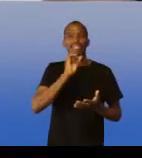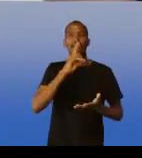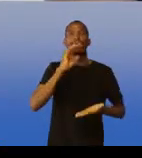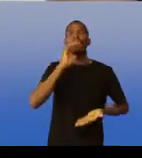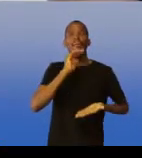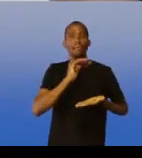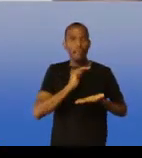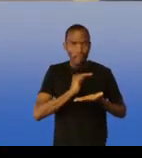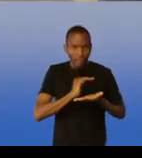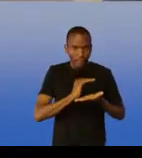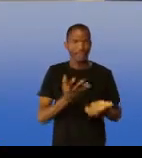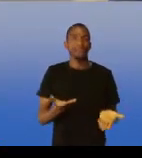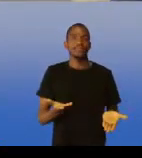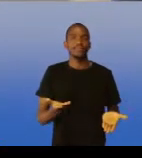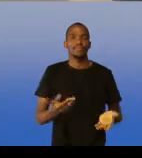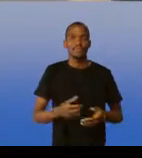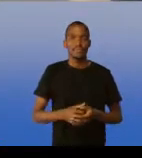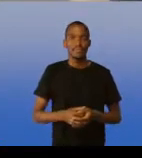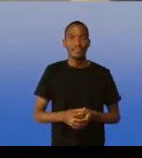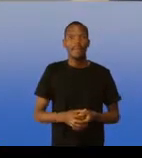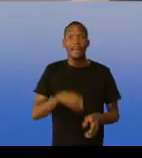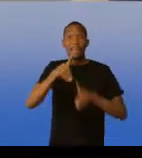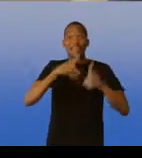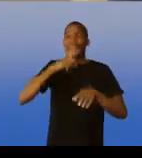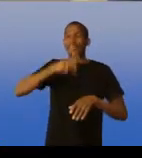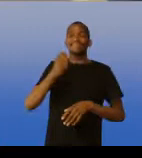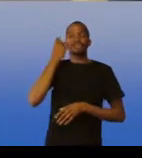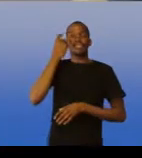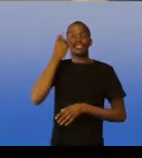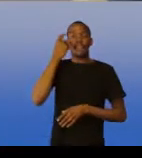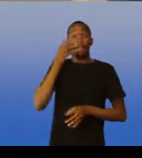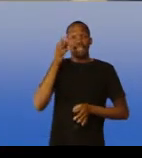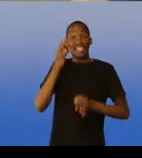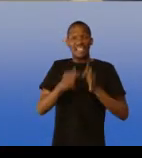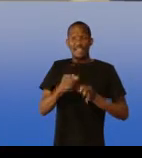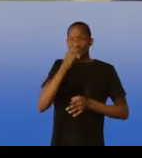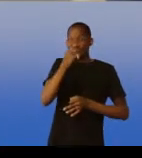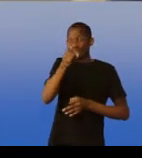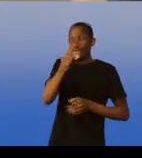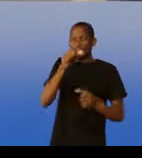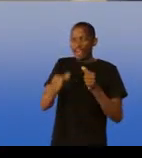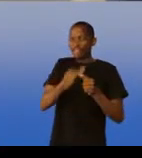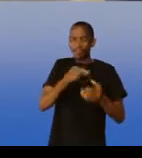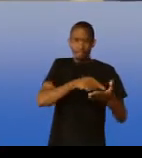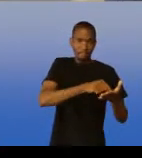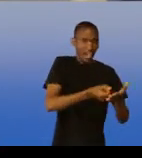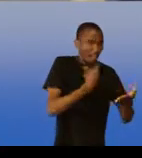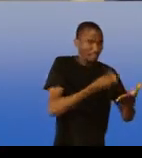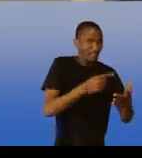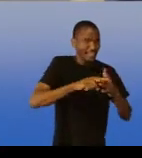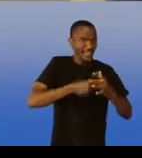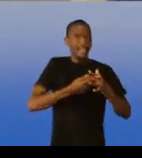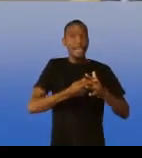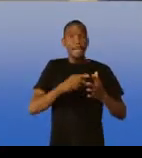to be initiated on treatment. One thing that people should understand that when you immediately, if you get on treatment, you are